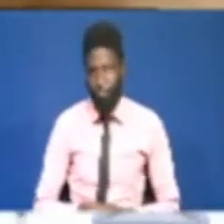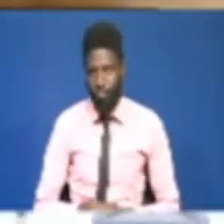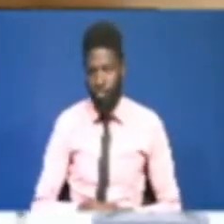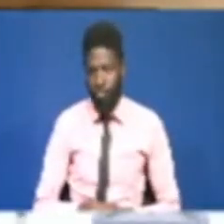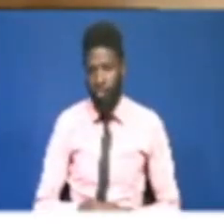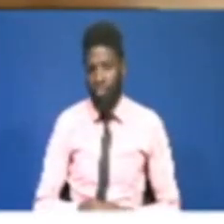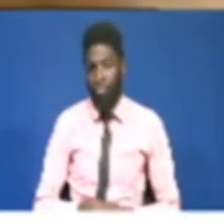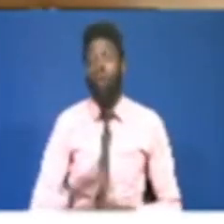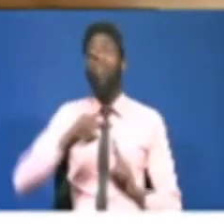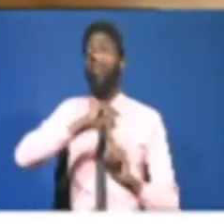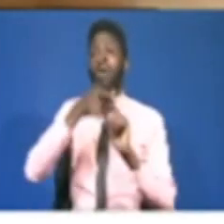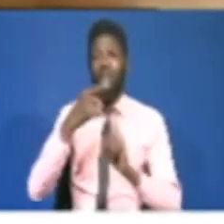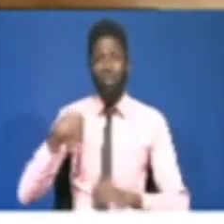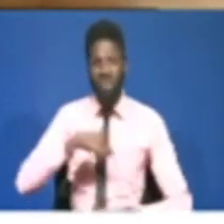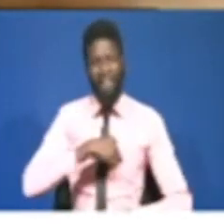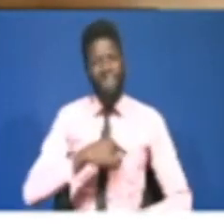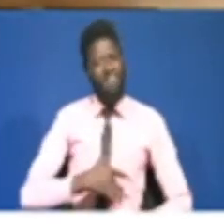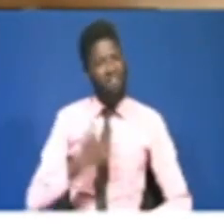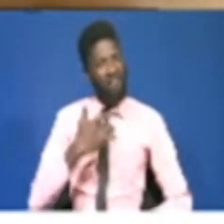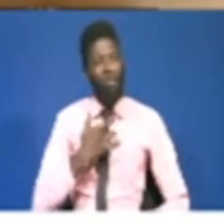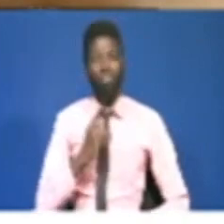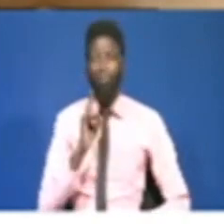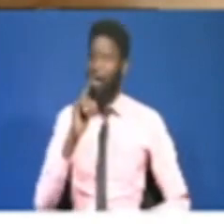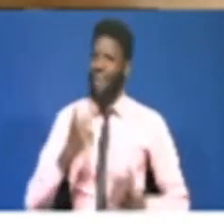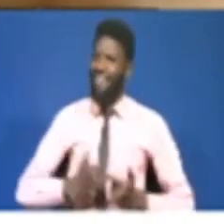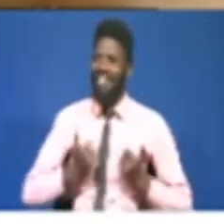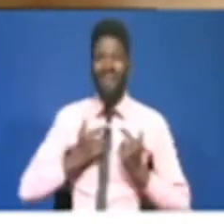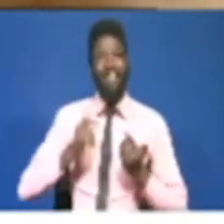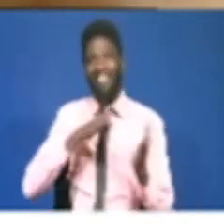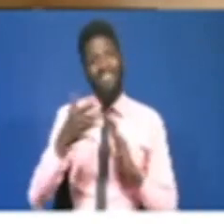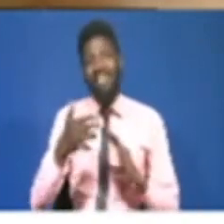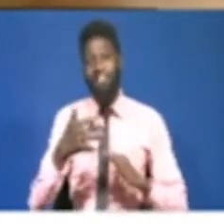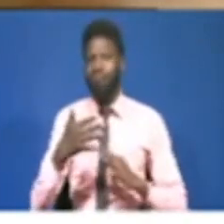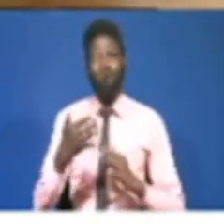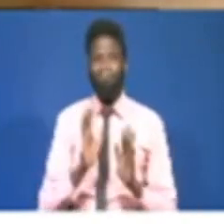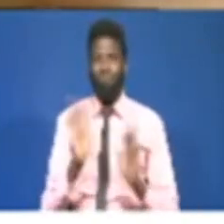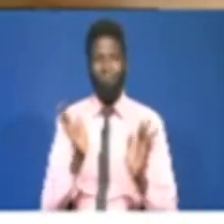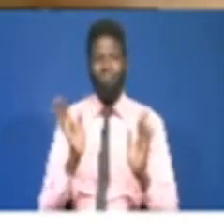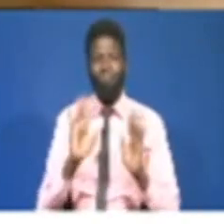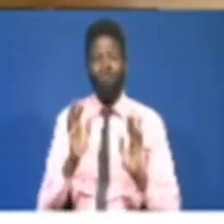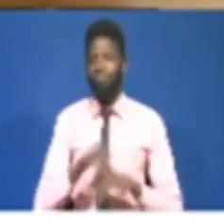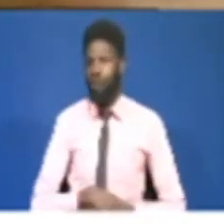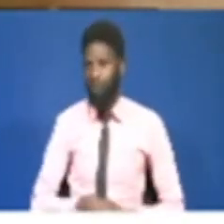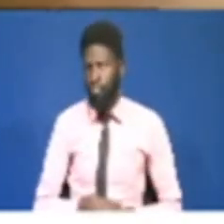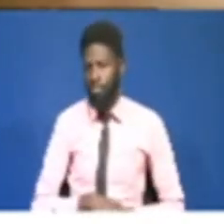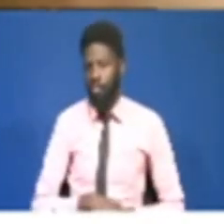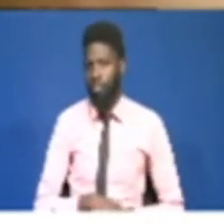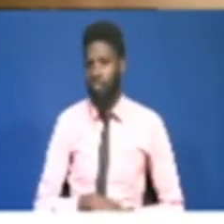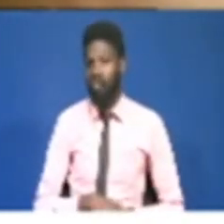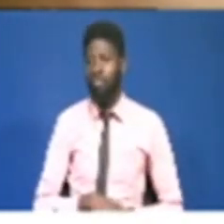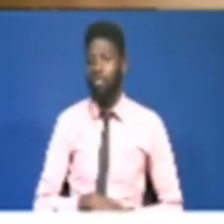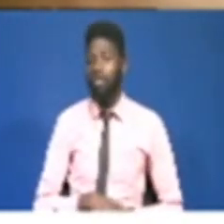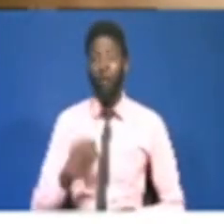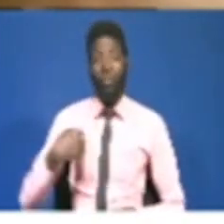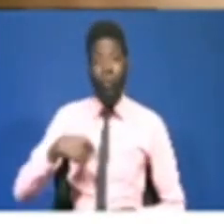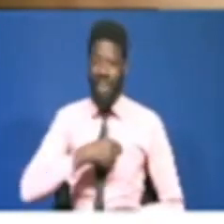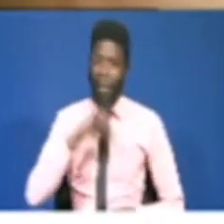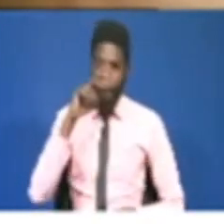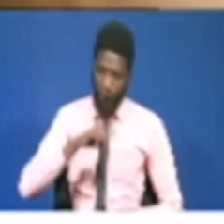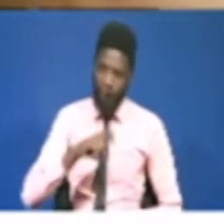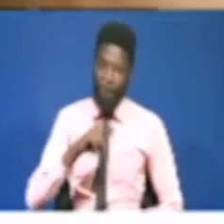many to lose in the northern parts of this country? It should never be lost to us that at one